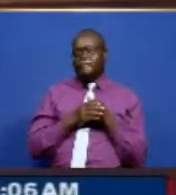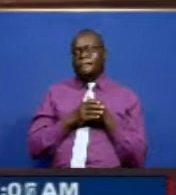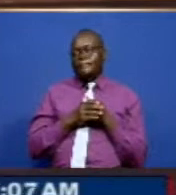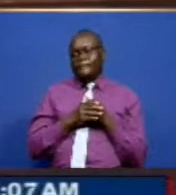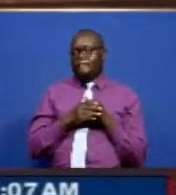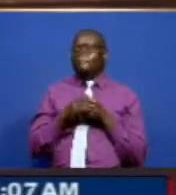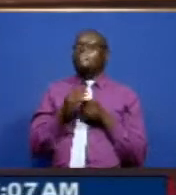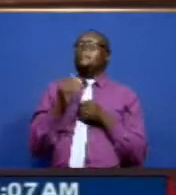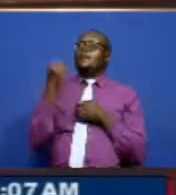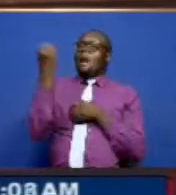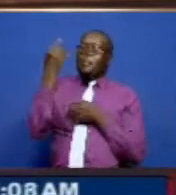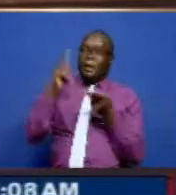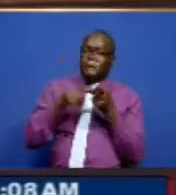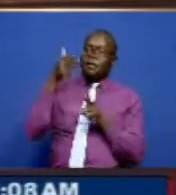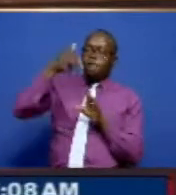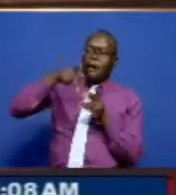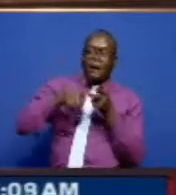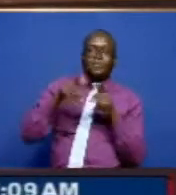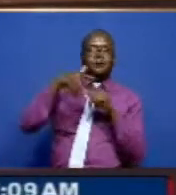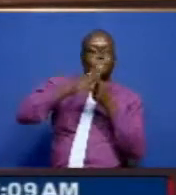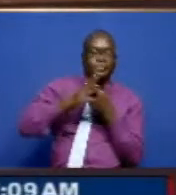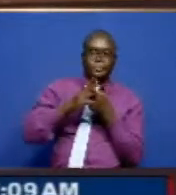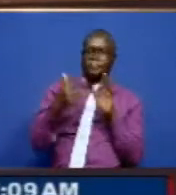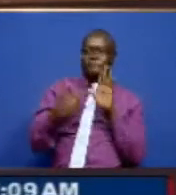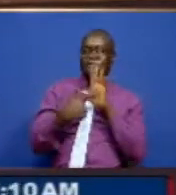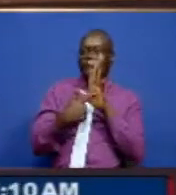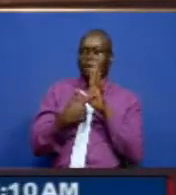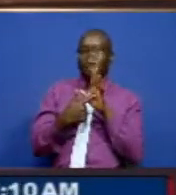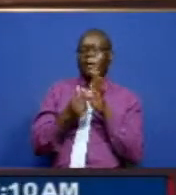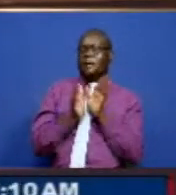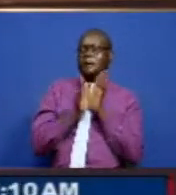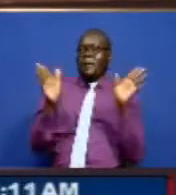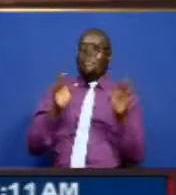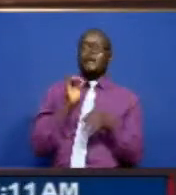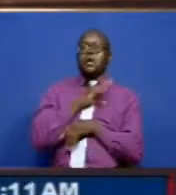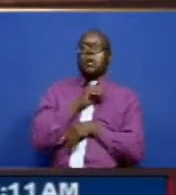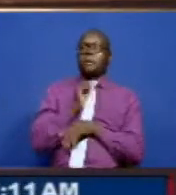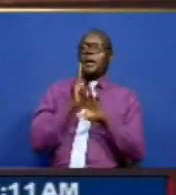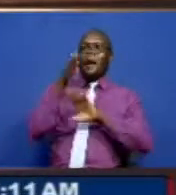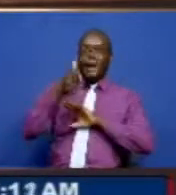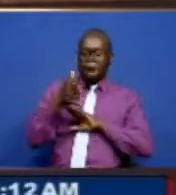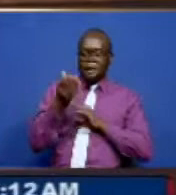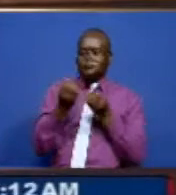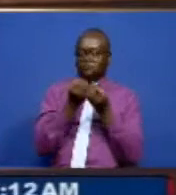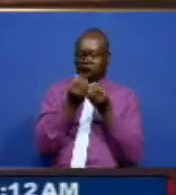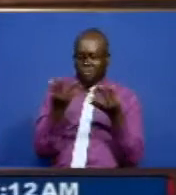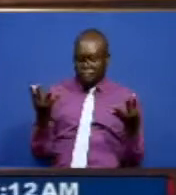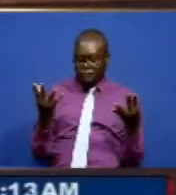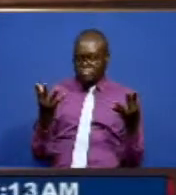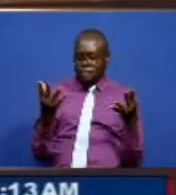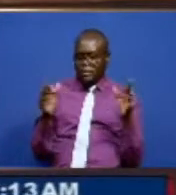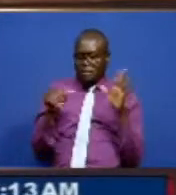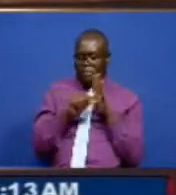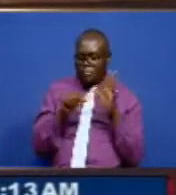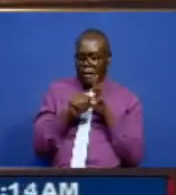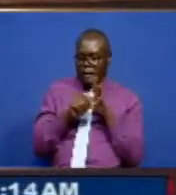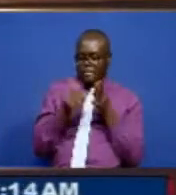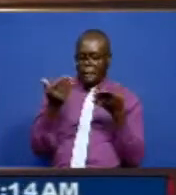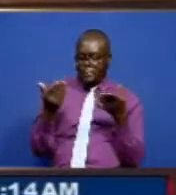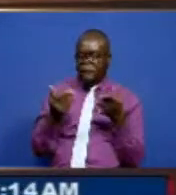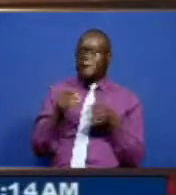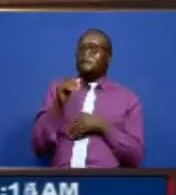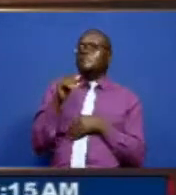and maintenance, as evidenced by the public outcry after widely circulated incident in